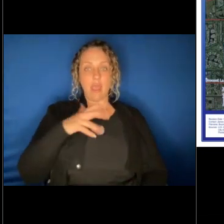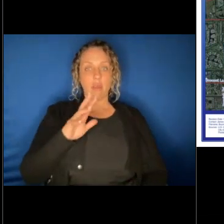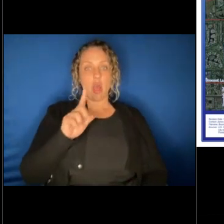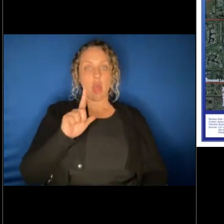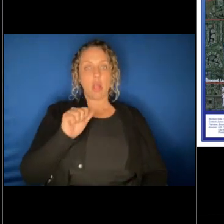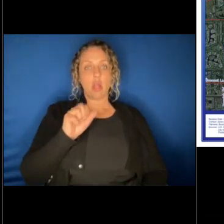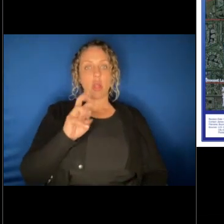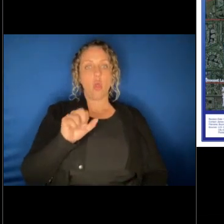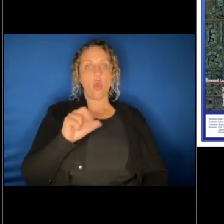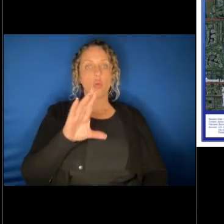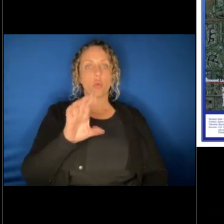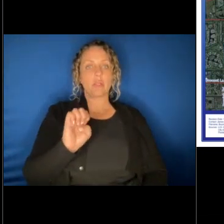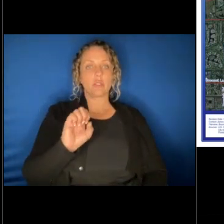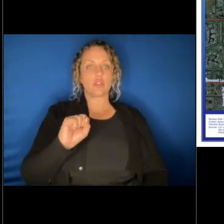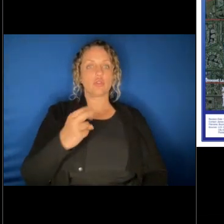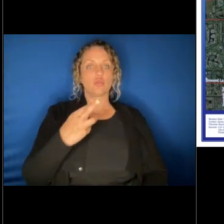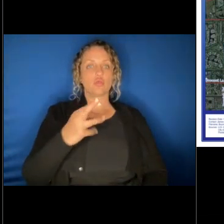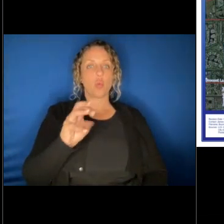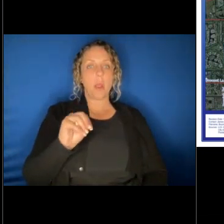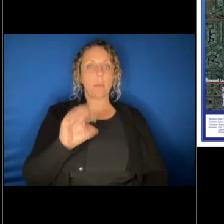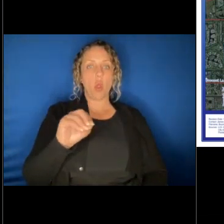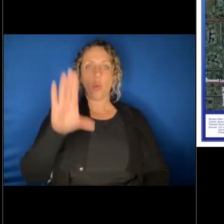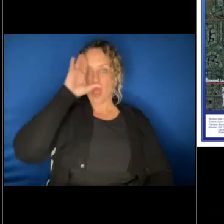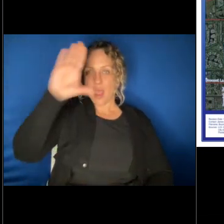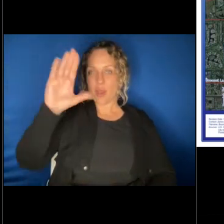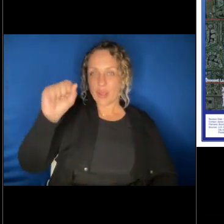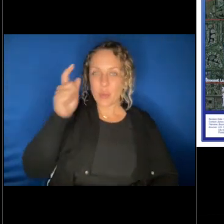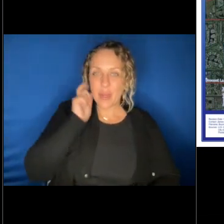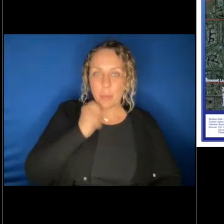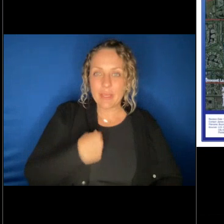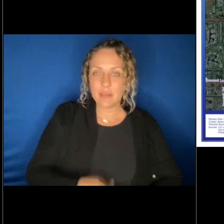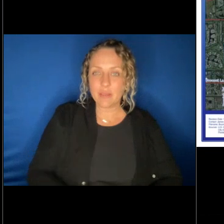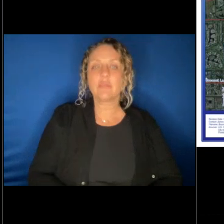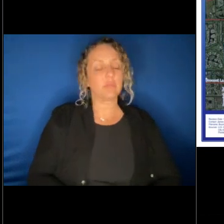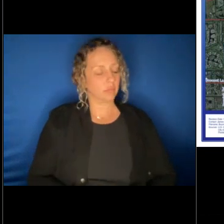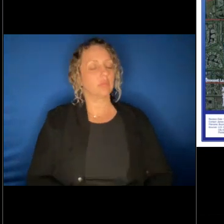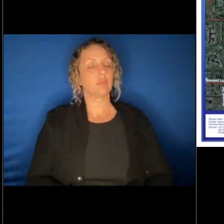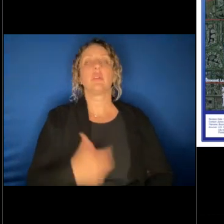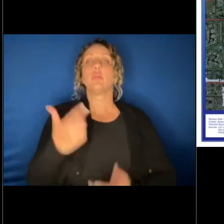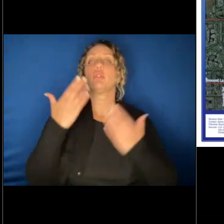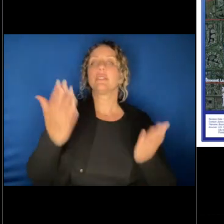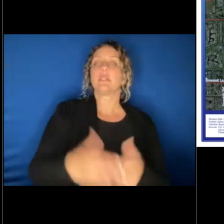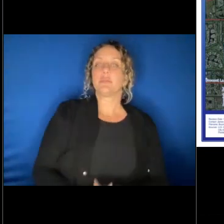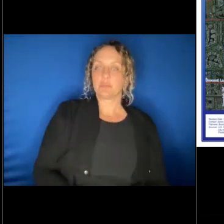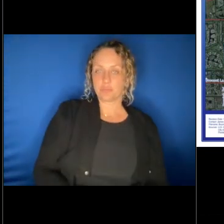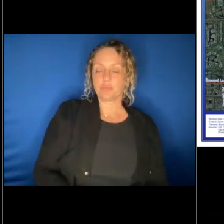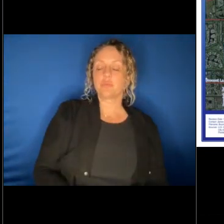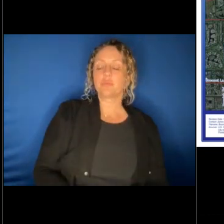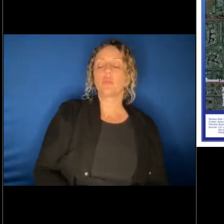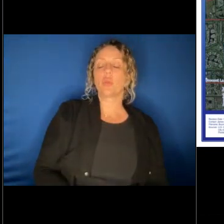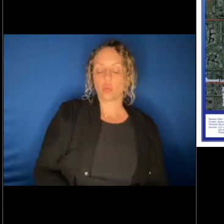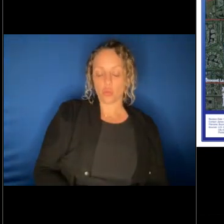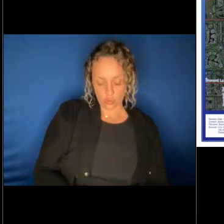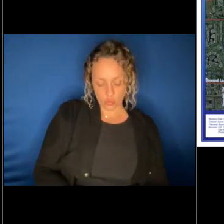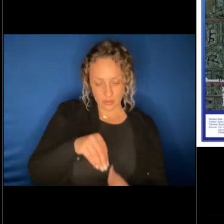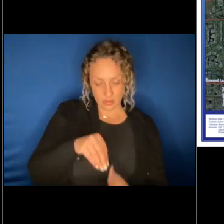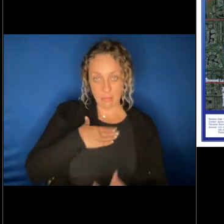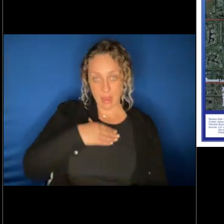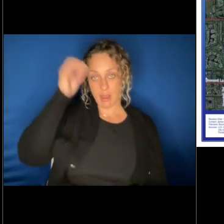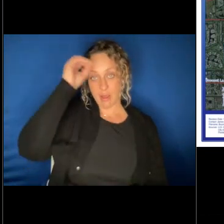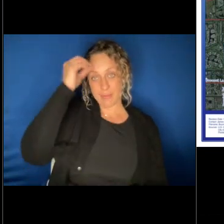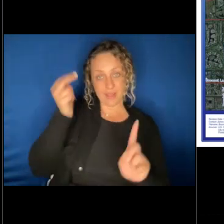Schramko. Hi, how you doing? Can you hear me? Please proceed. So, in my opinion, and it's just